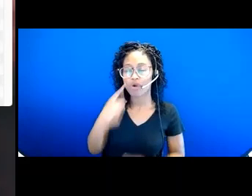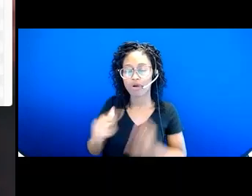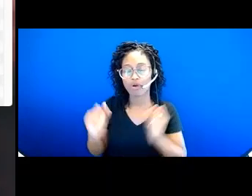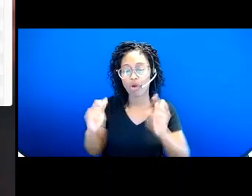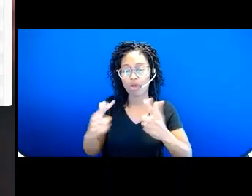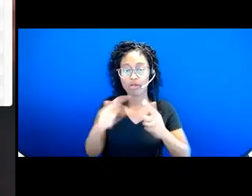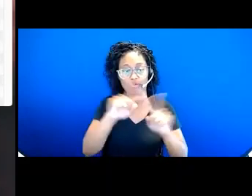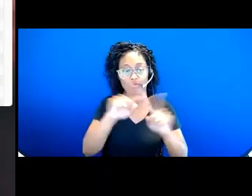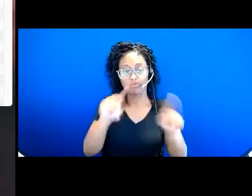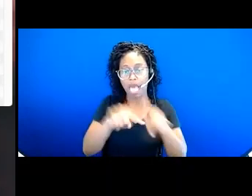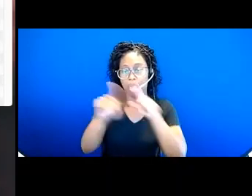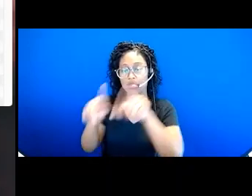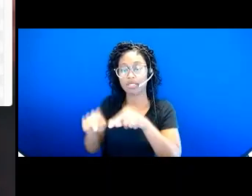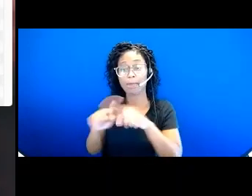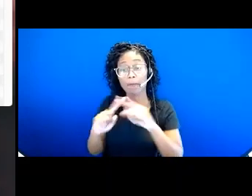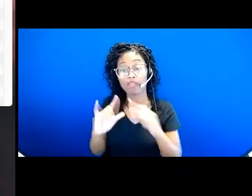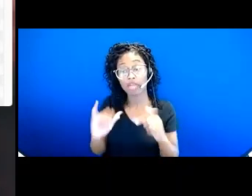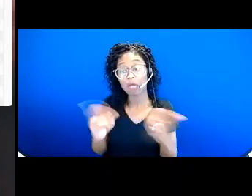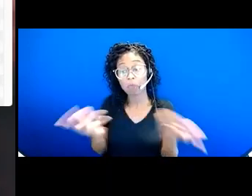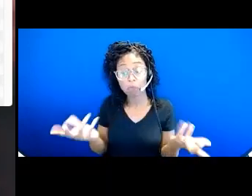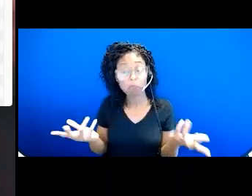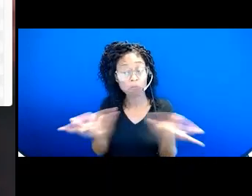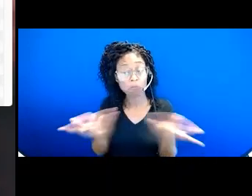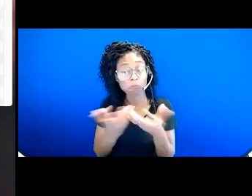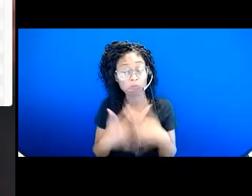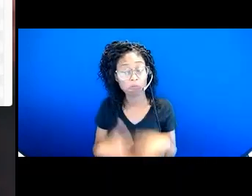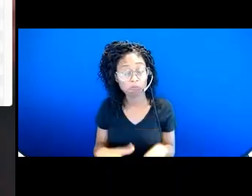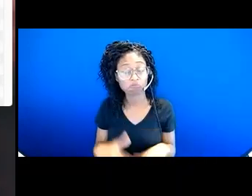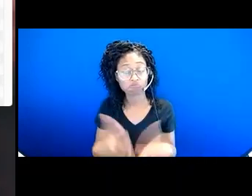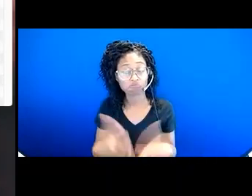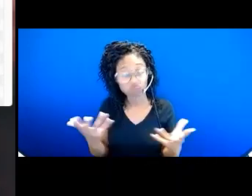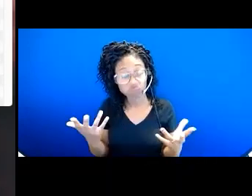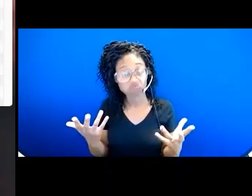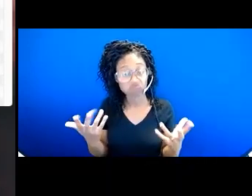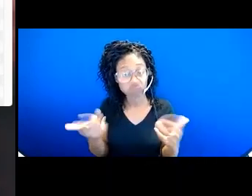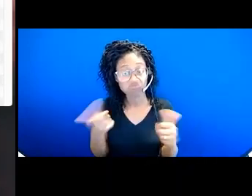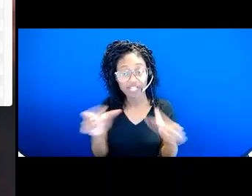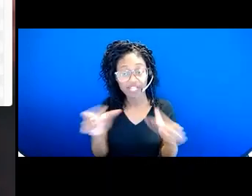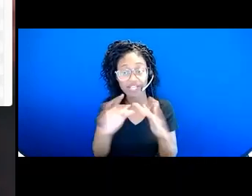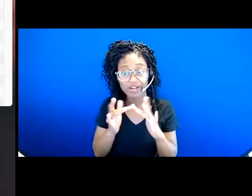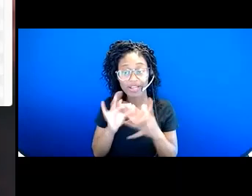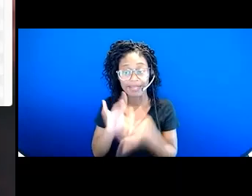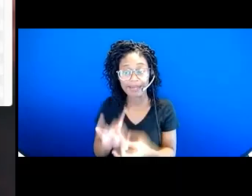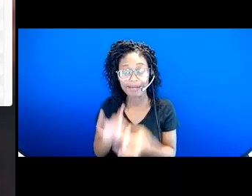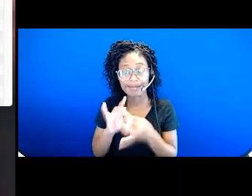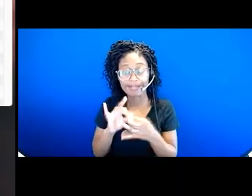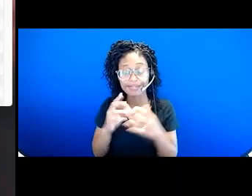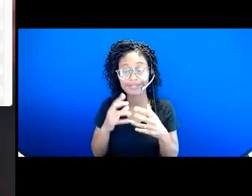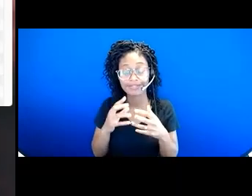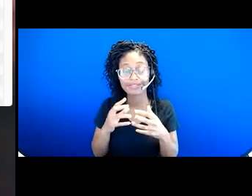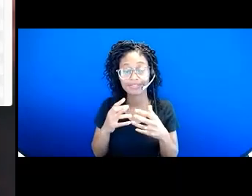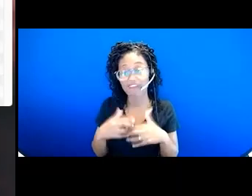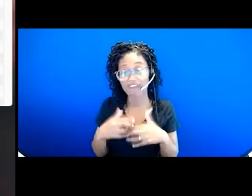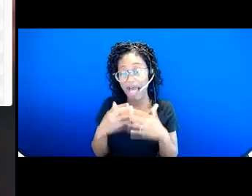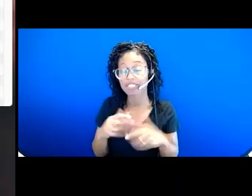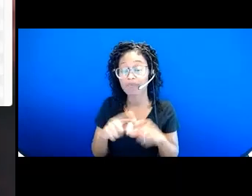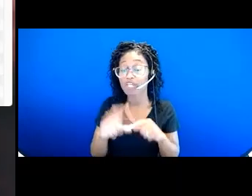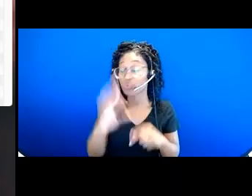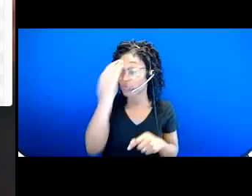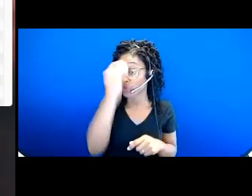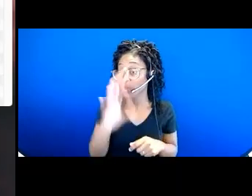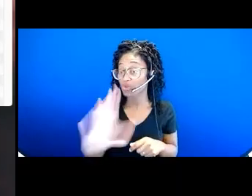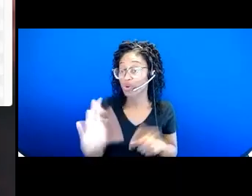boxes. And that works really well on just about any internet connected device. And by the way, your poster is